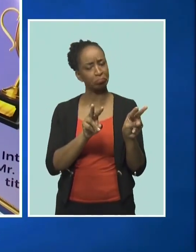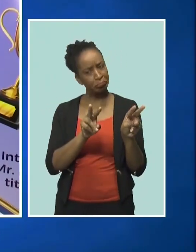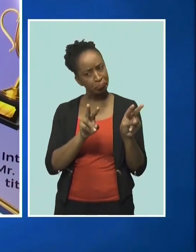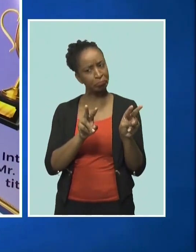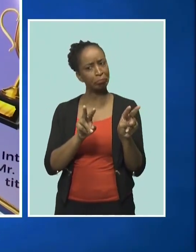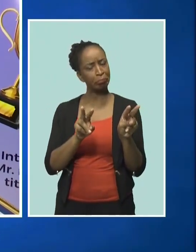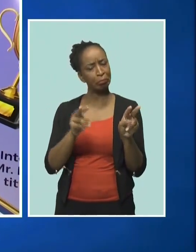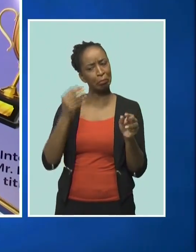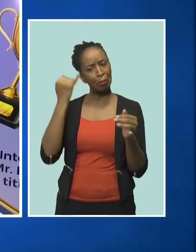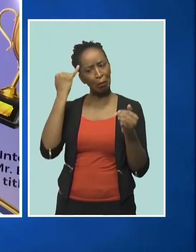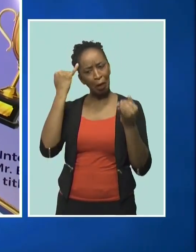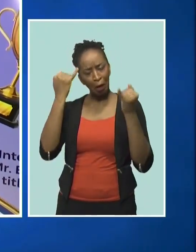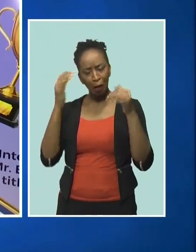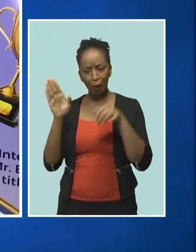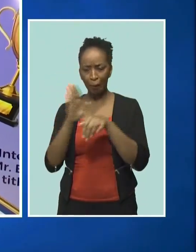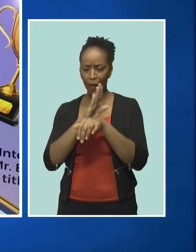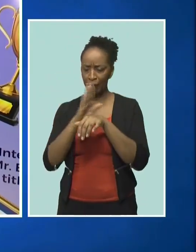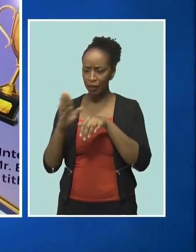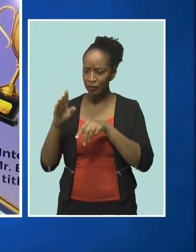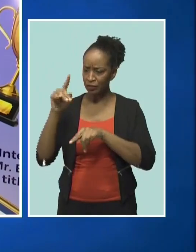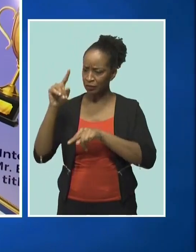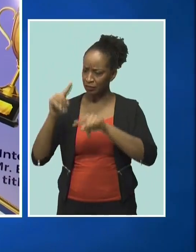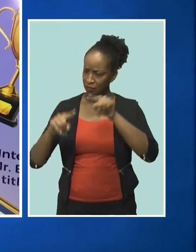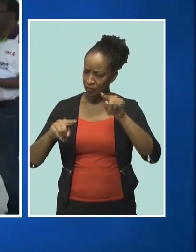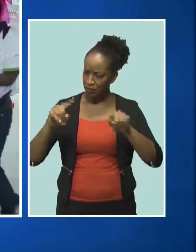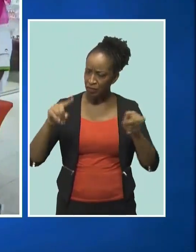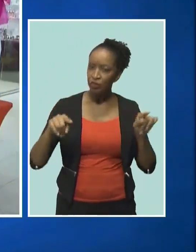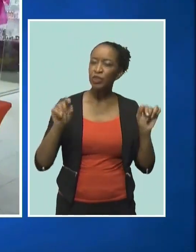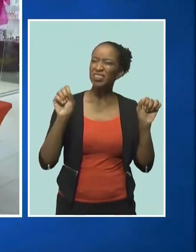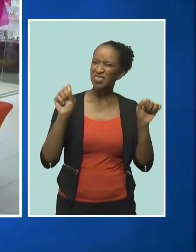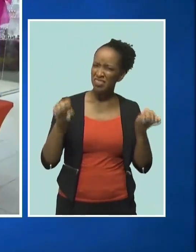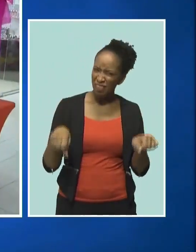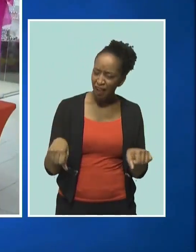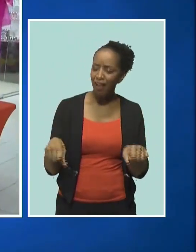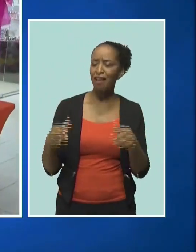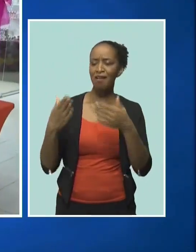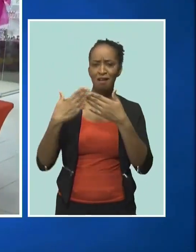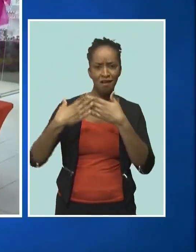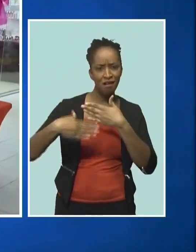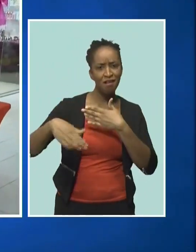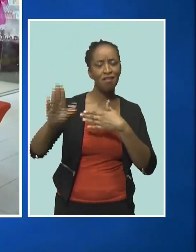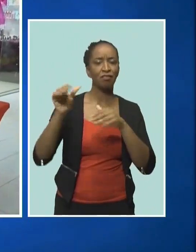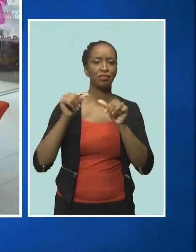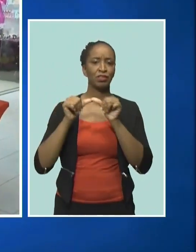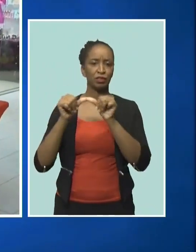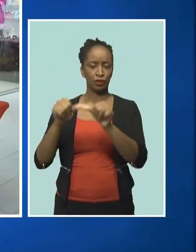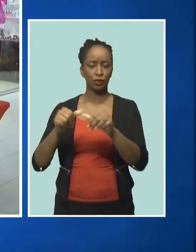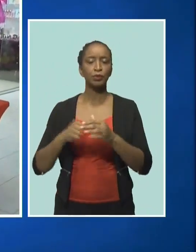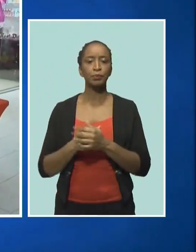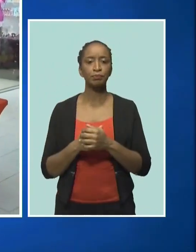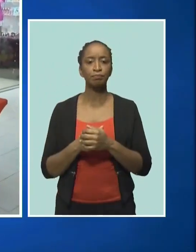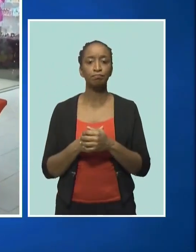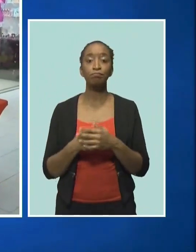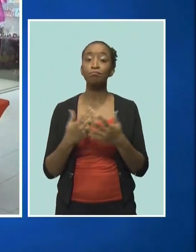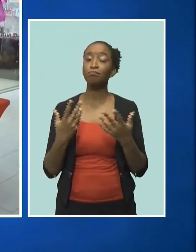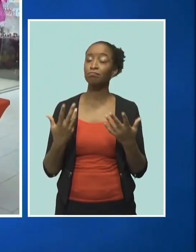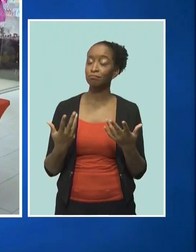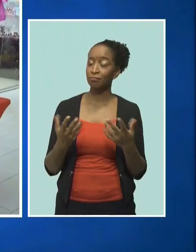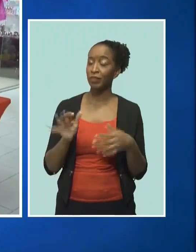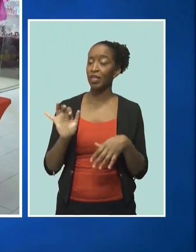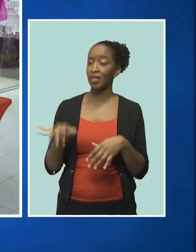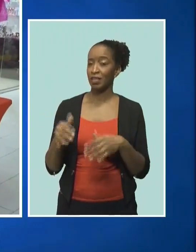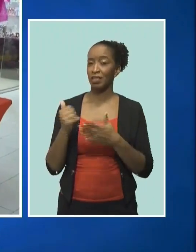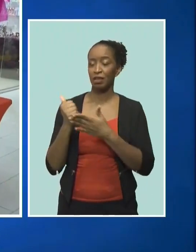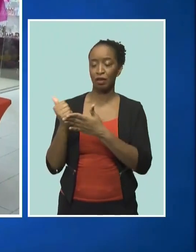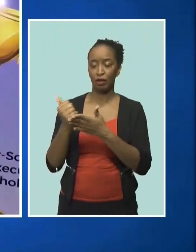have potential for continuity and growth. He adds it is also helping with behavior change among some at-risk youth. We've